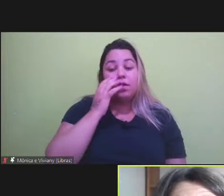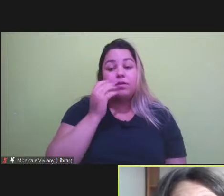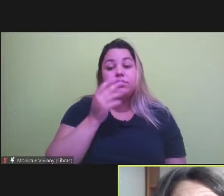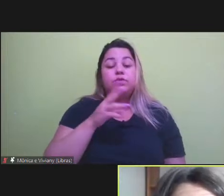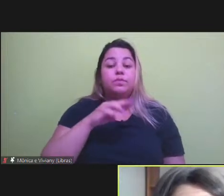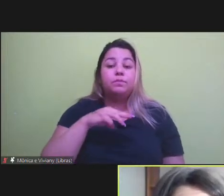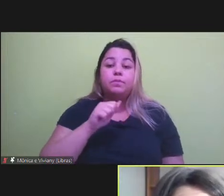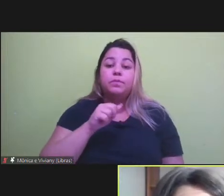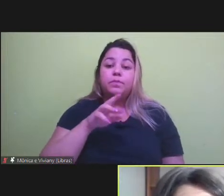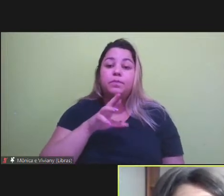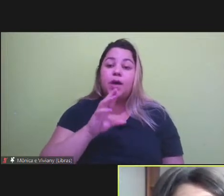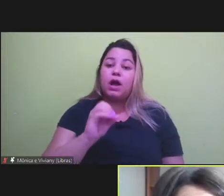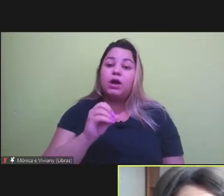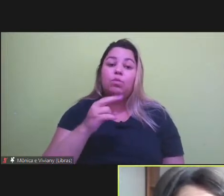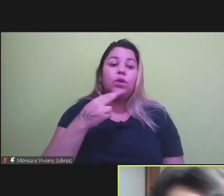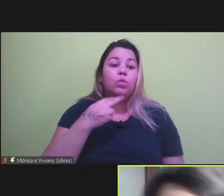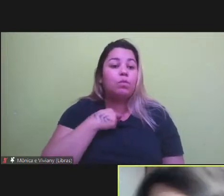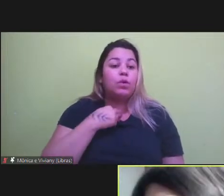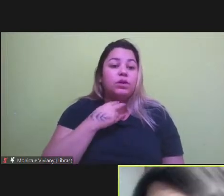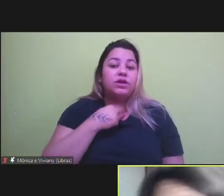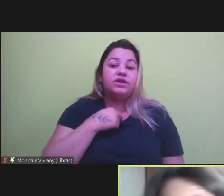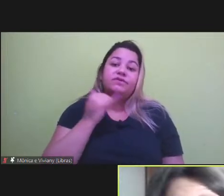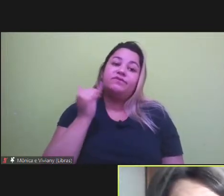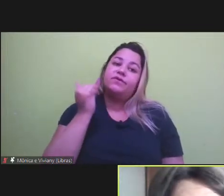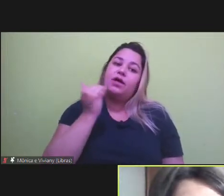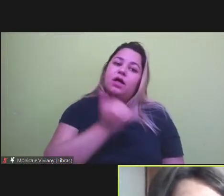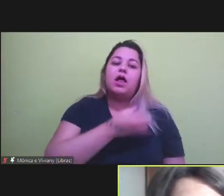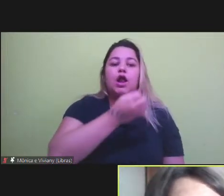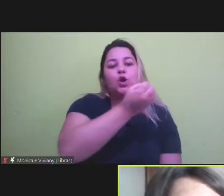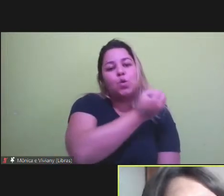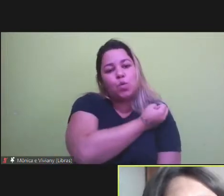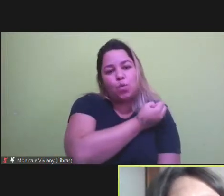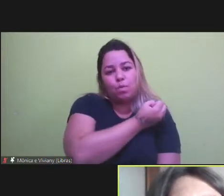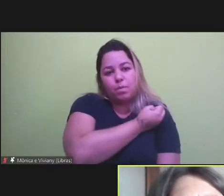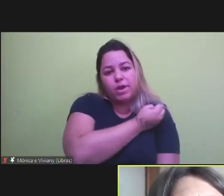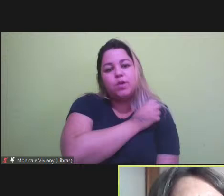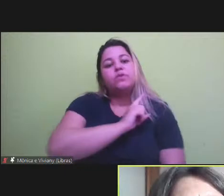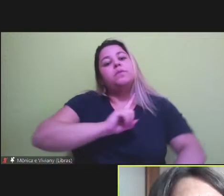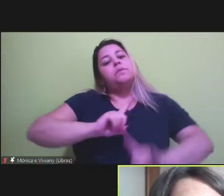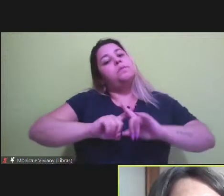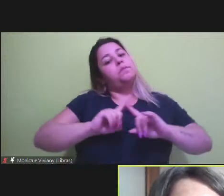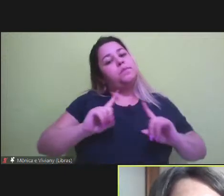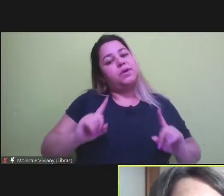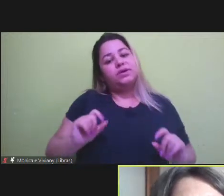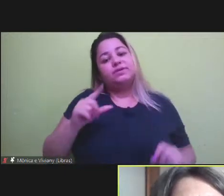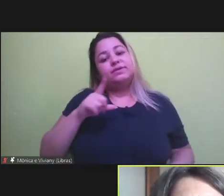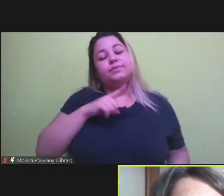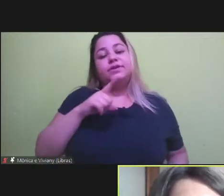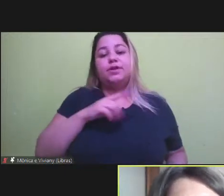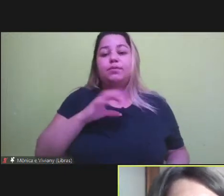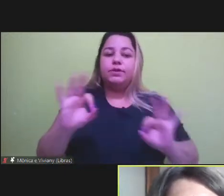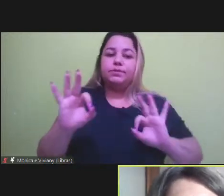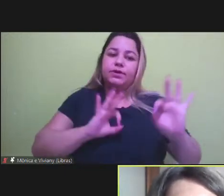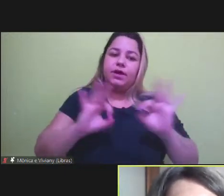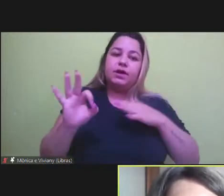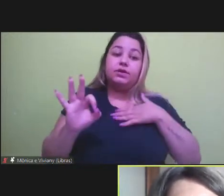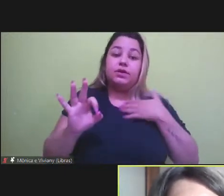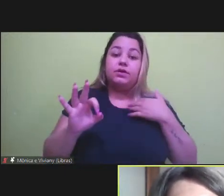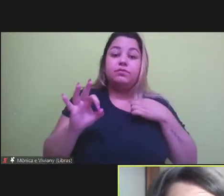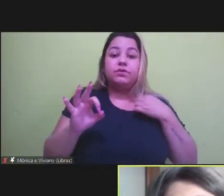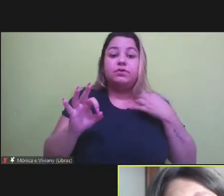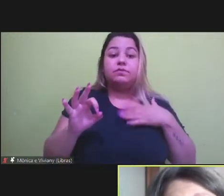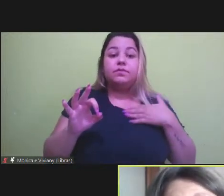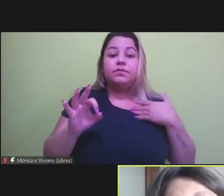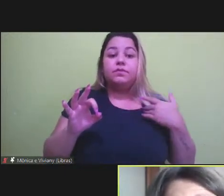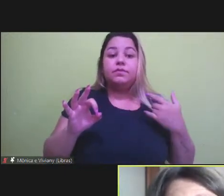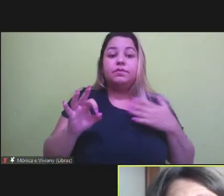add that in the macro scope, I could not say numbers, but we did not prepare